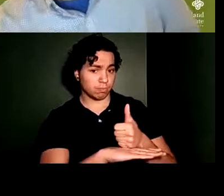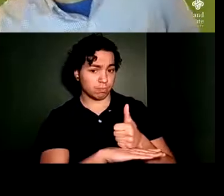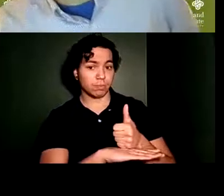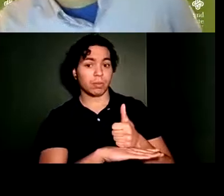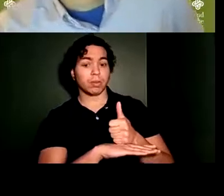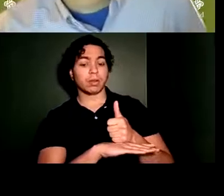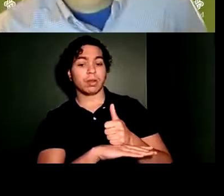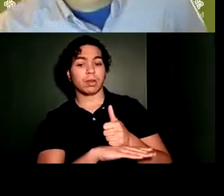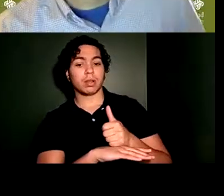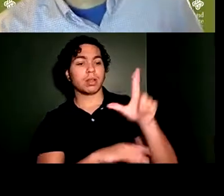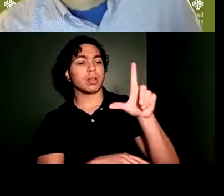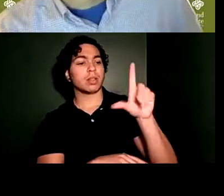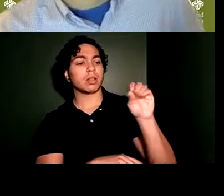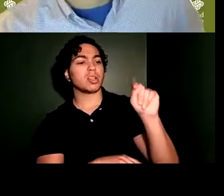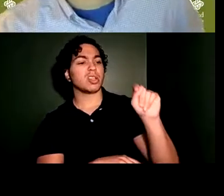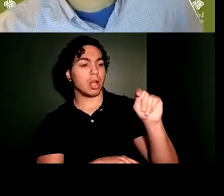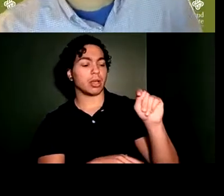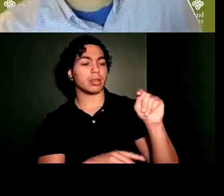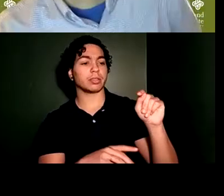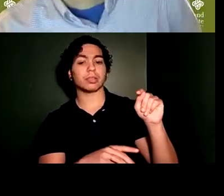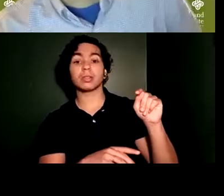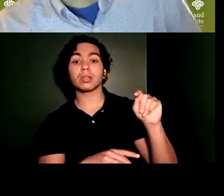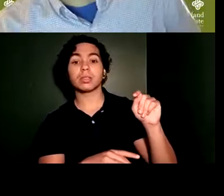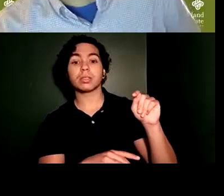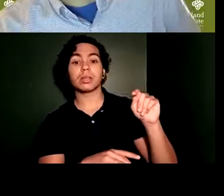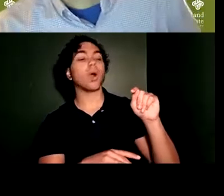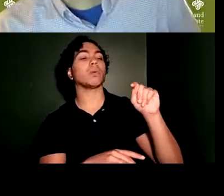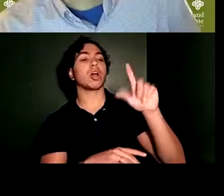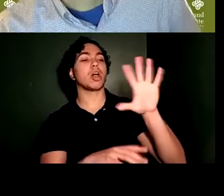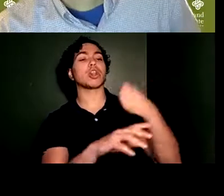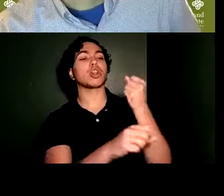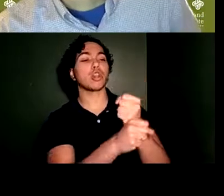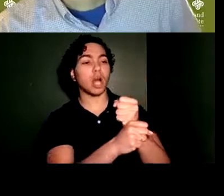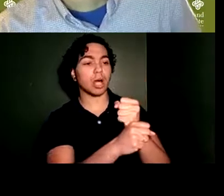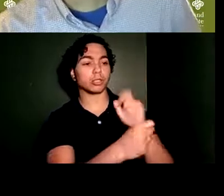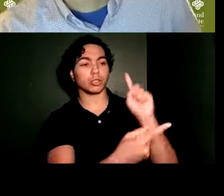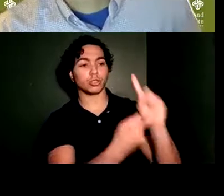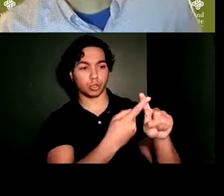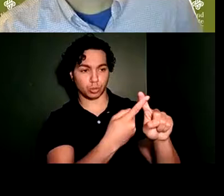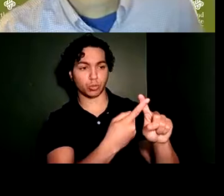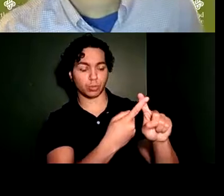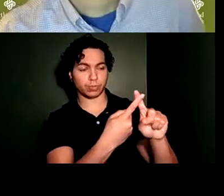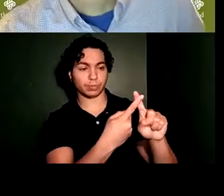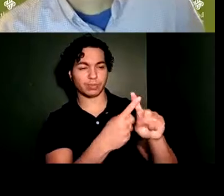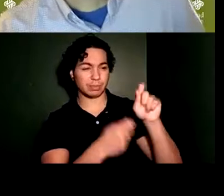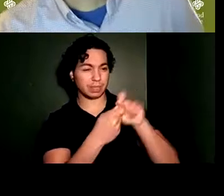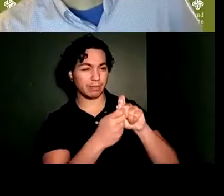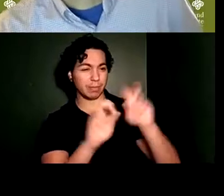so, you know, a device needs to be locked to something that is specified by the